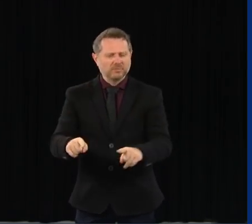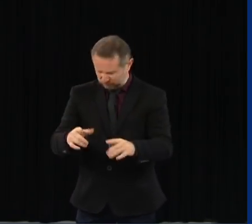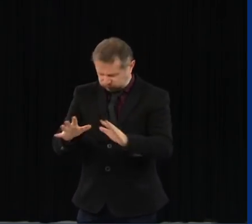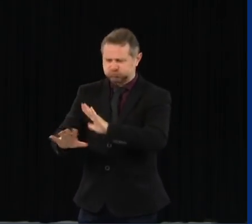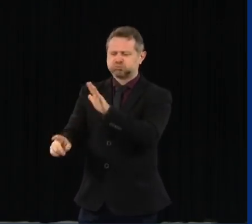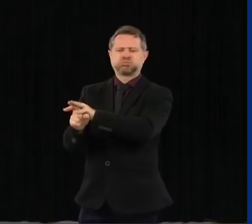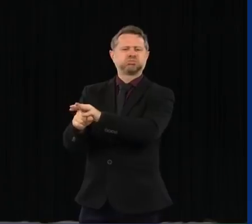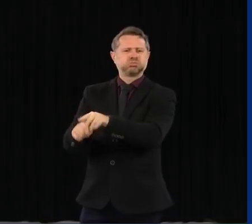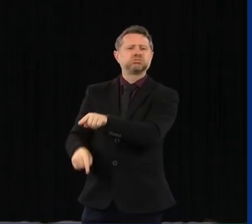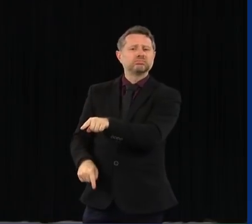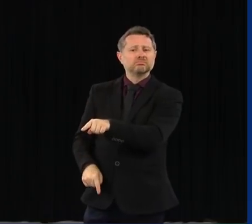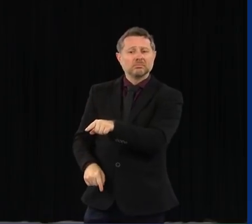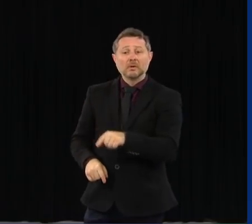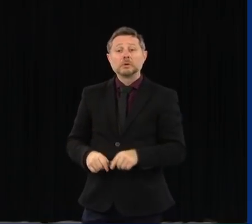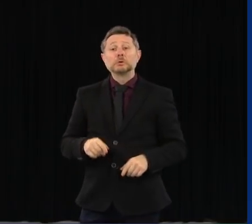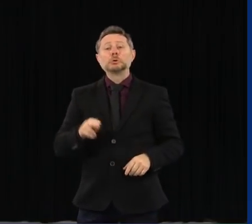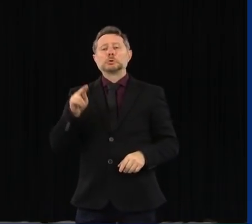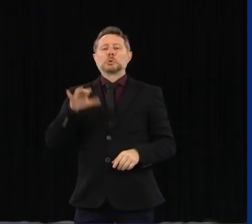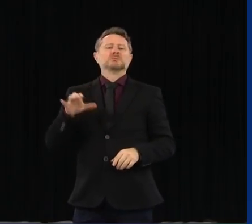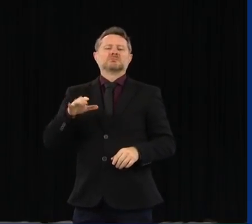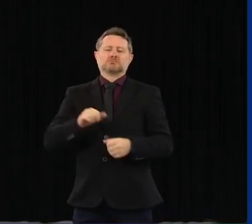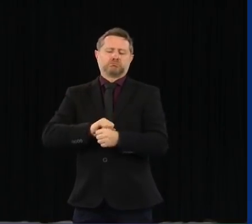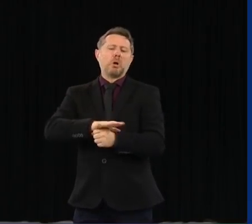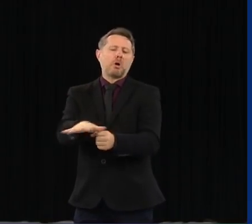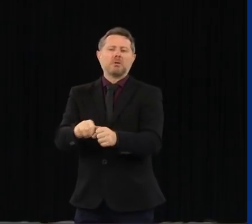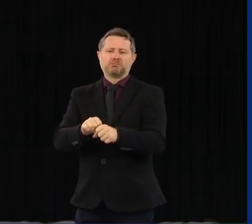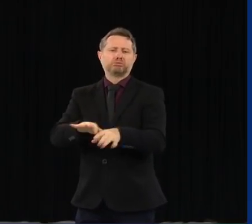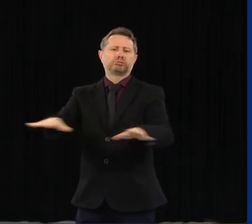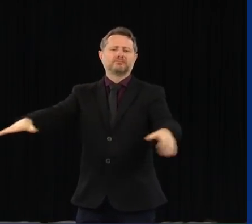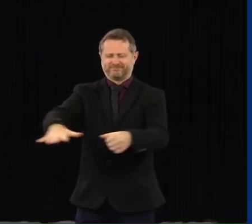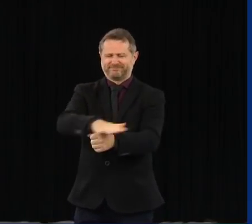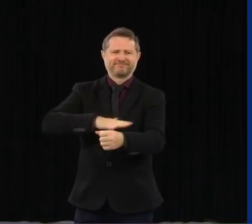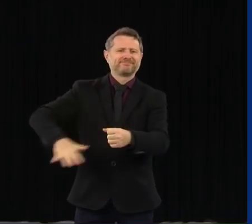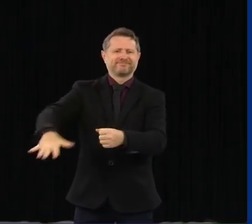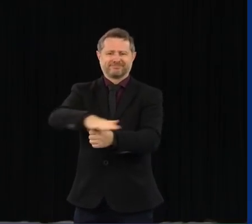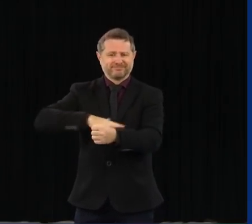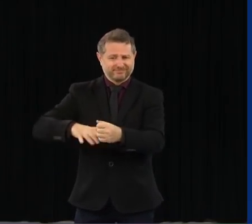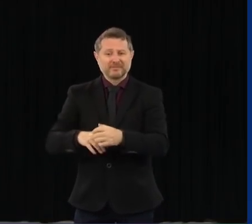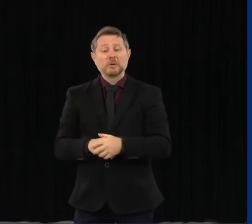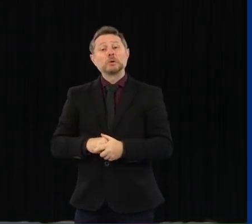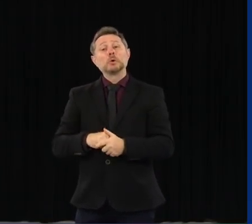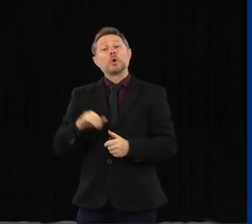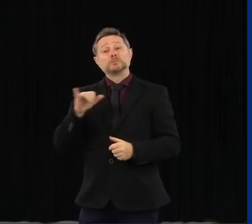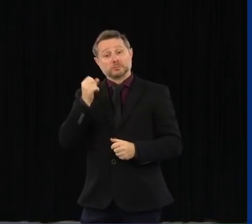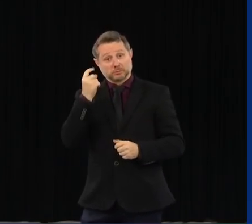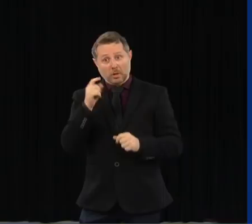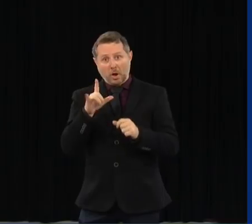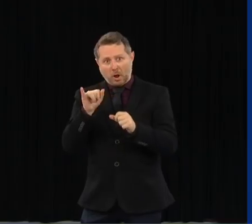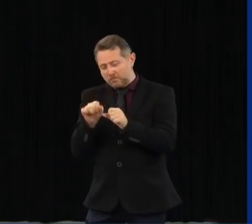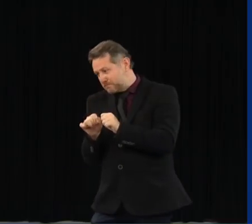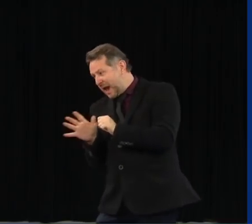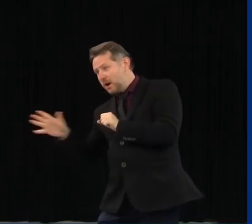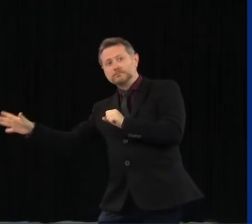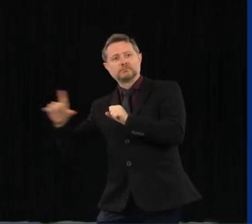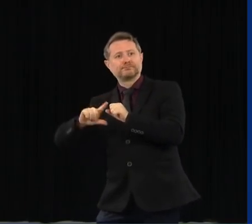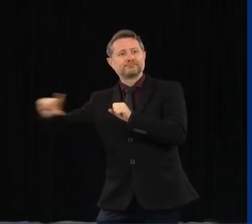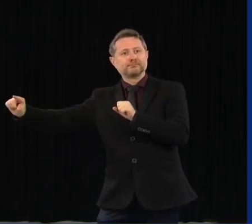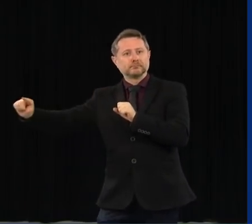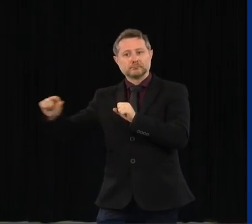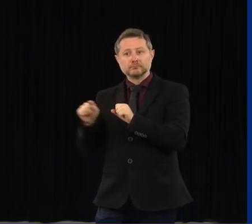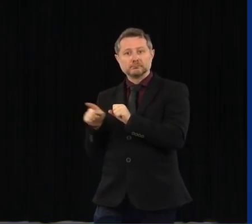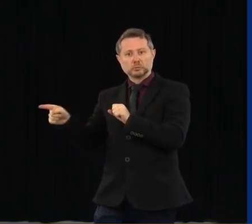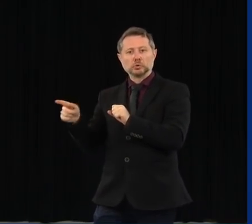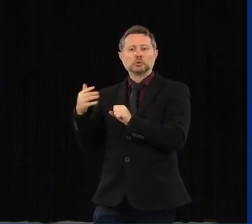more in New York City than other communities. But you also see an increase on Long Island, which is something we're